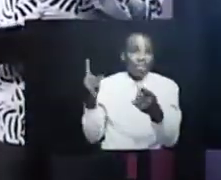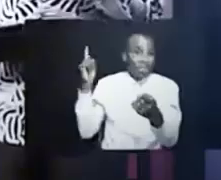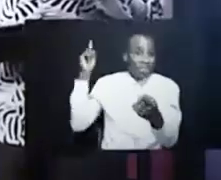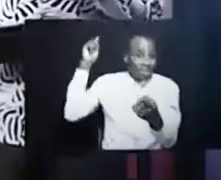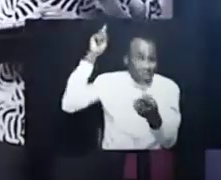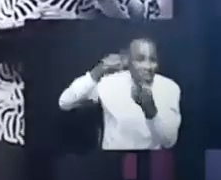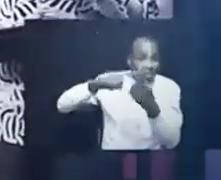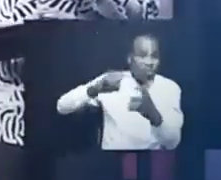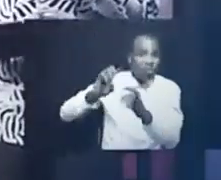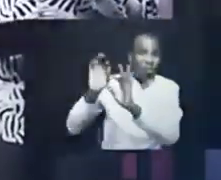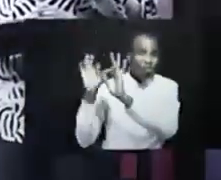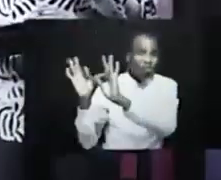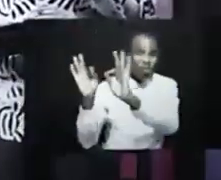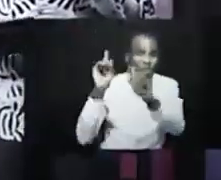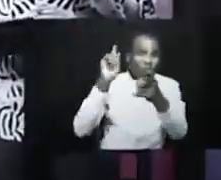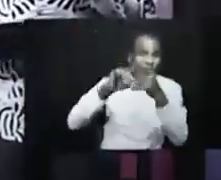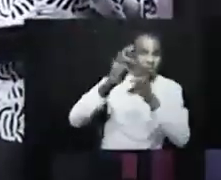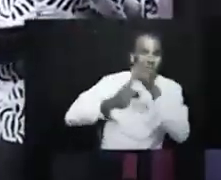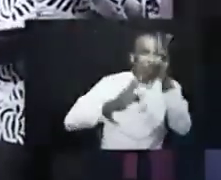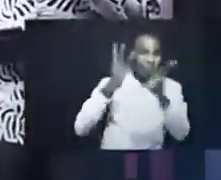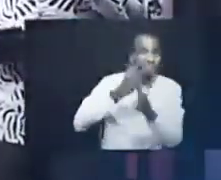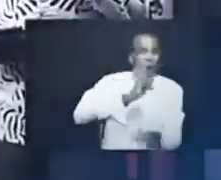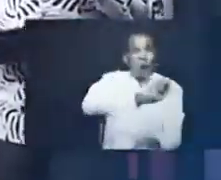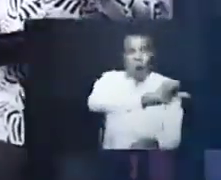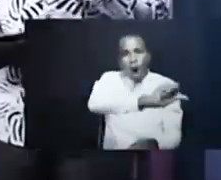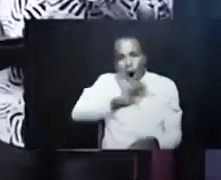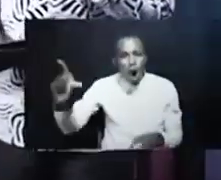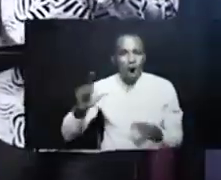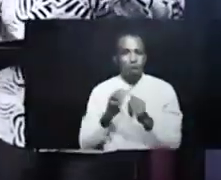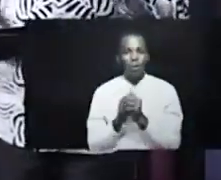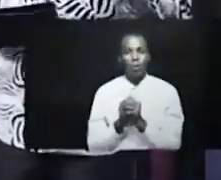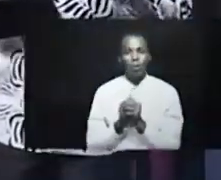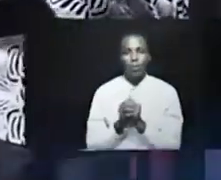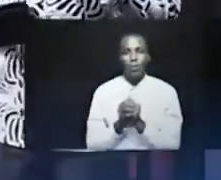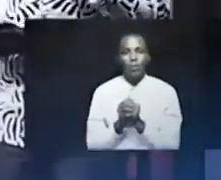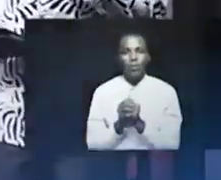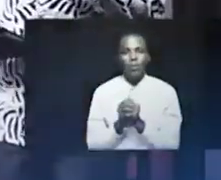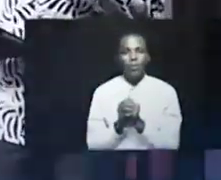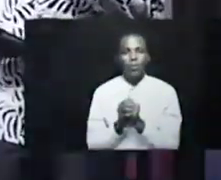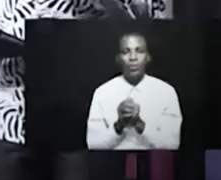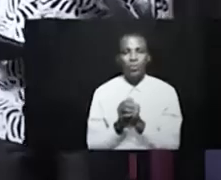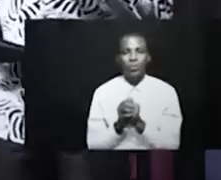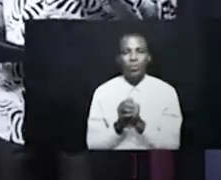earth. Witnessing Christ to the ends of the